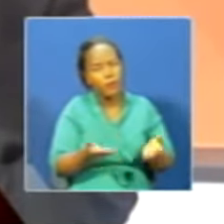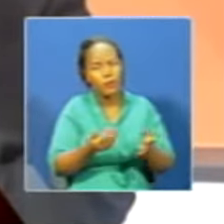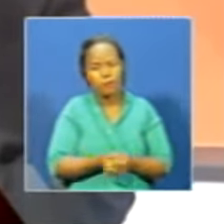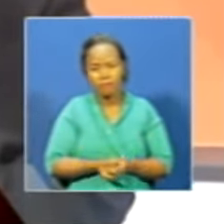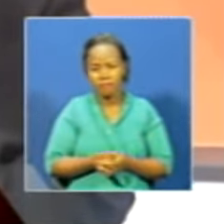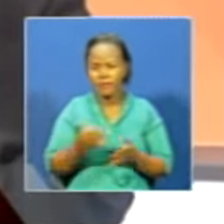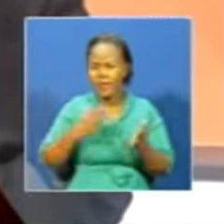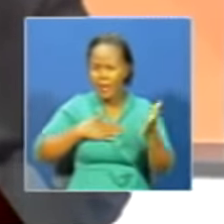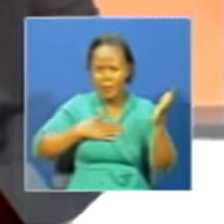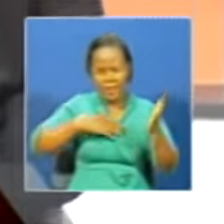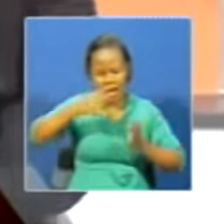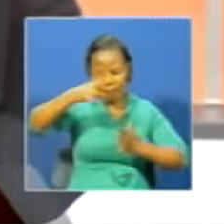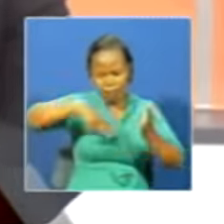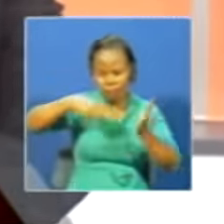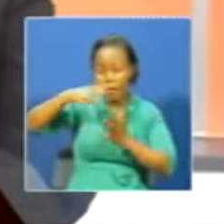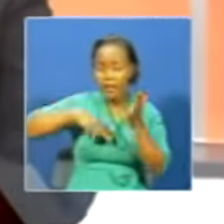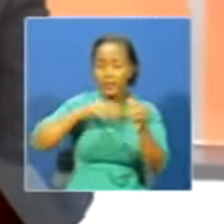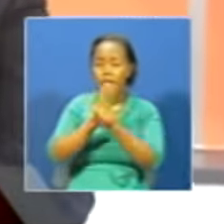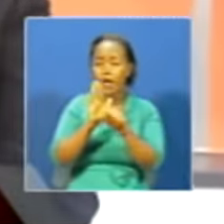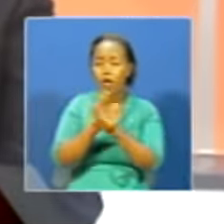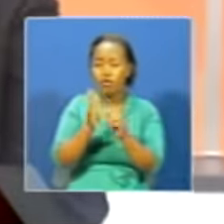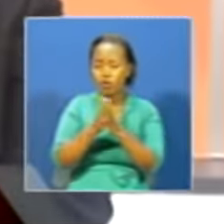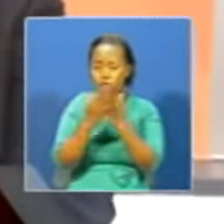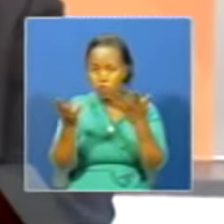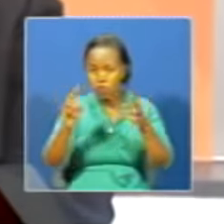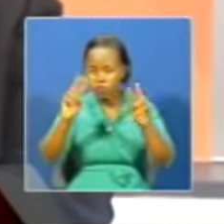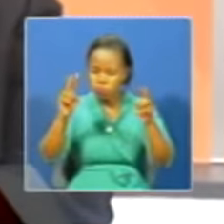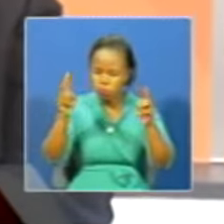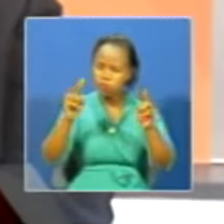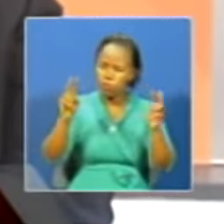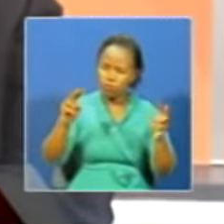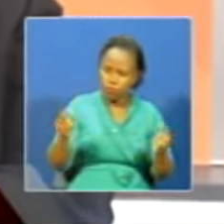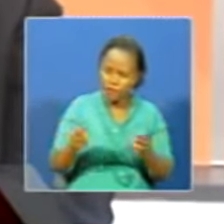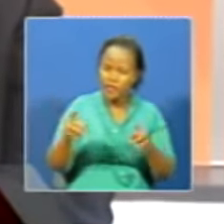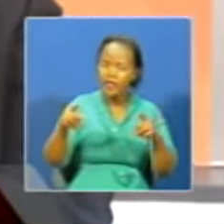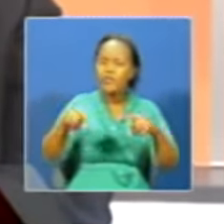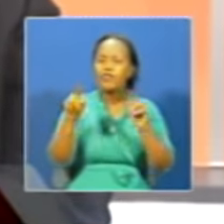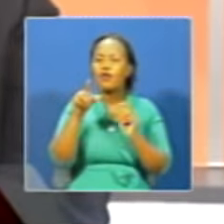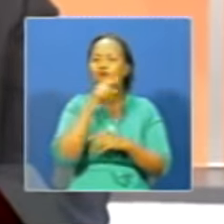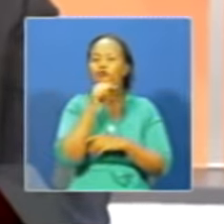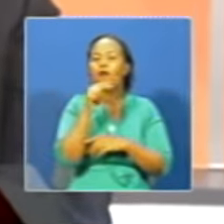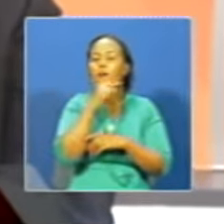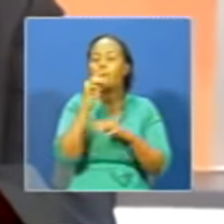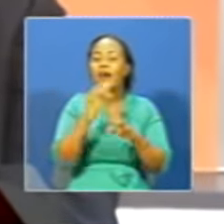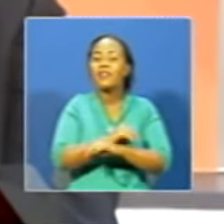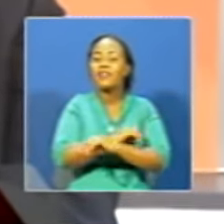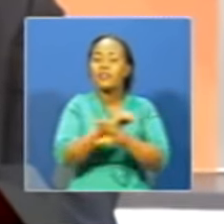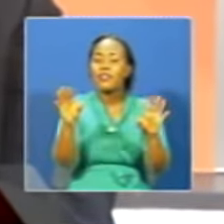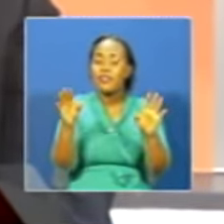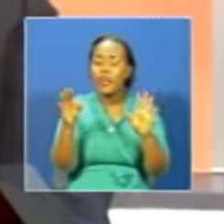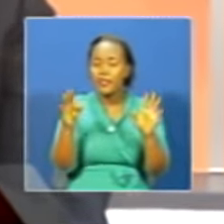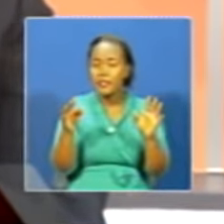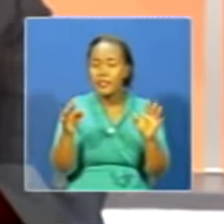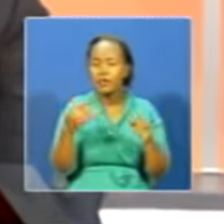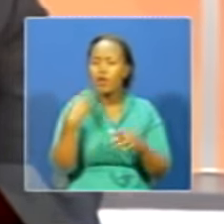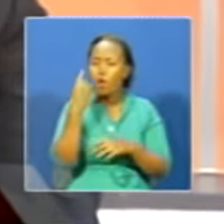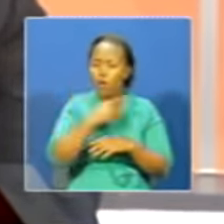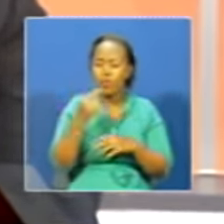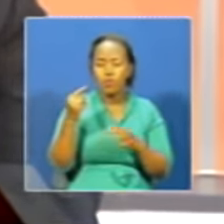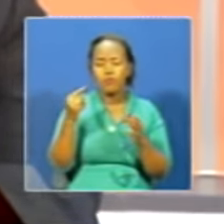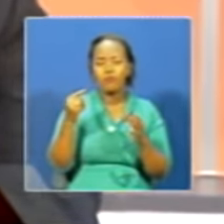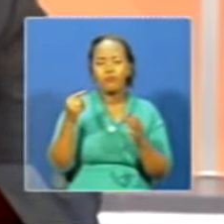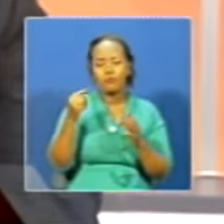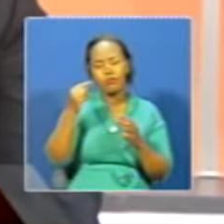of Gandhi, and I think he came out very well. He's a man whose philosophies you